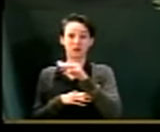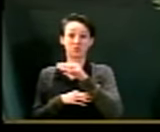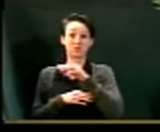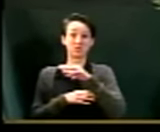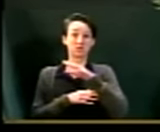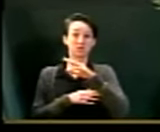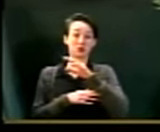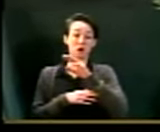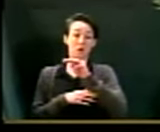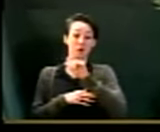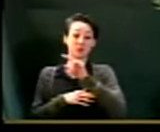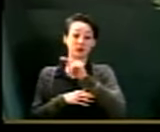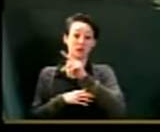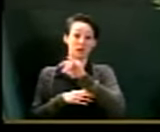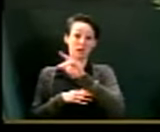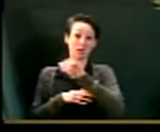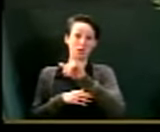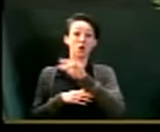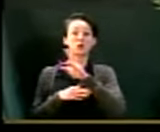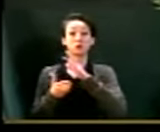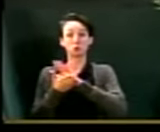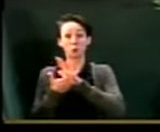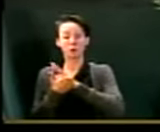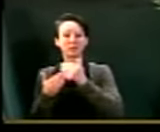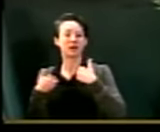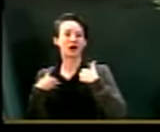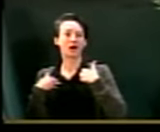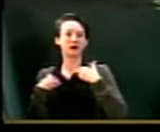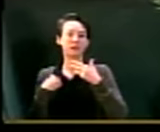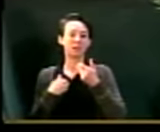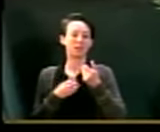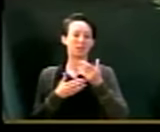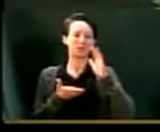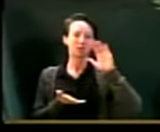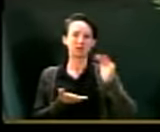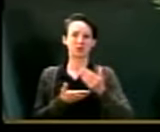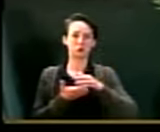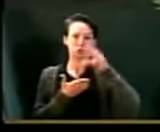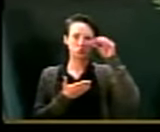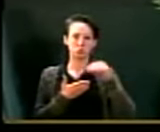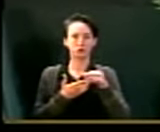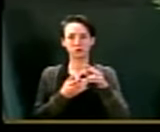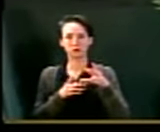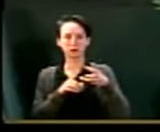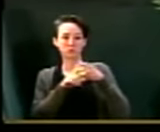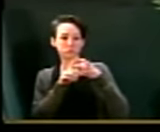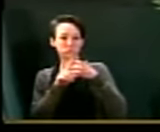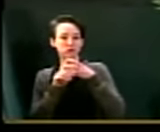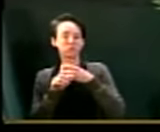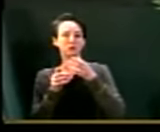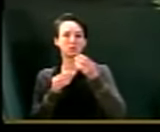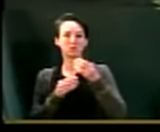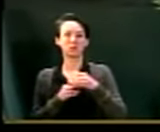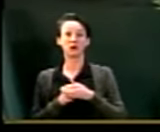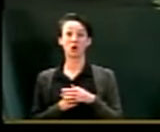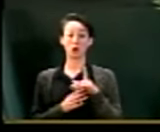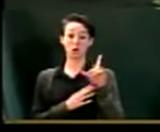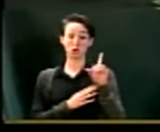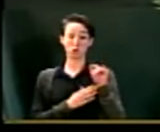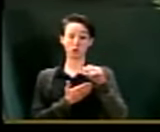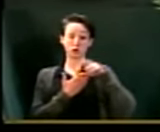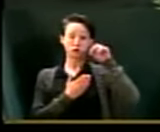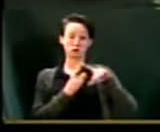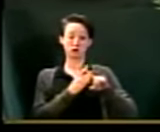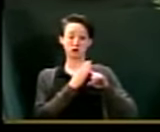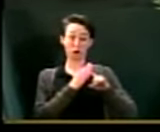disadvantage because they had fewer students to draw from. And it's important to understand how that works. If you have 20 students at the beginning of the